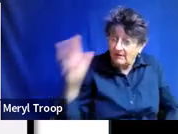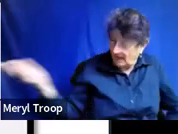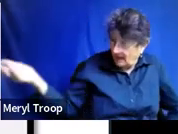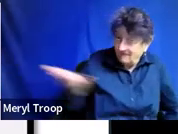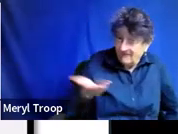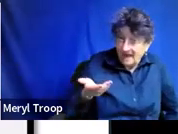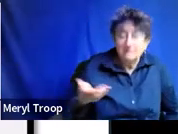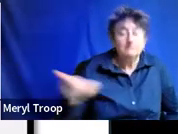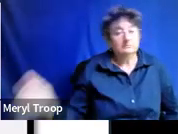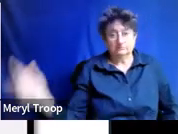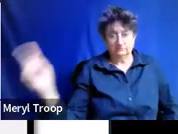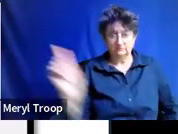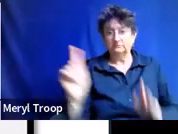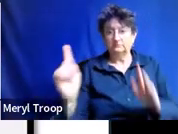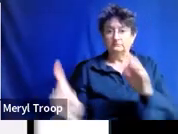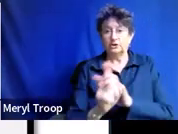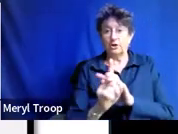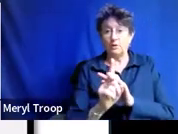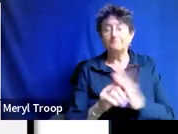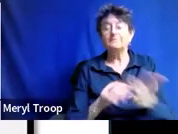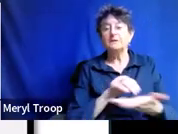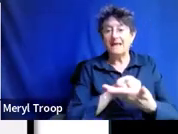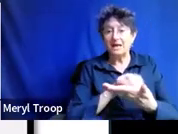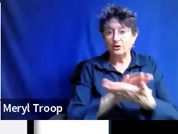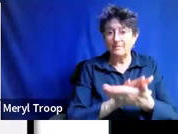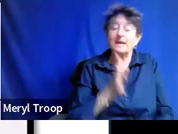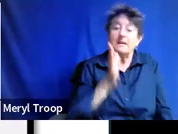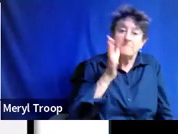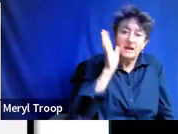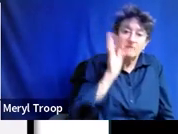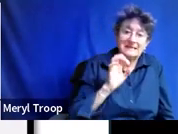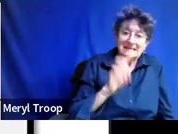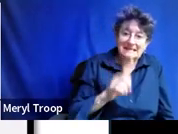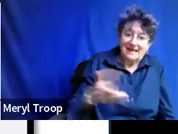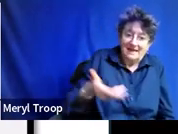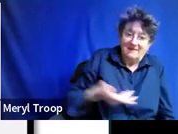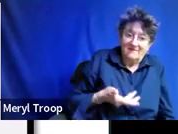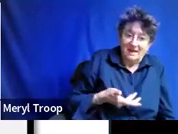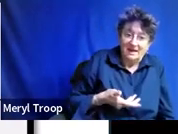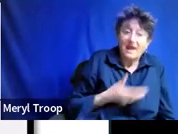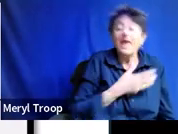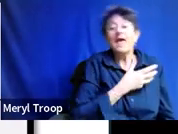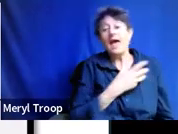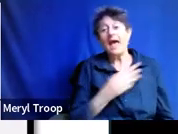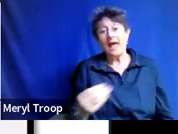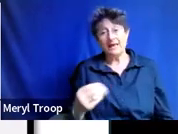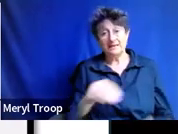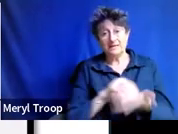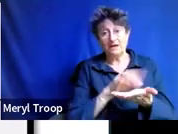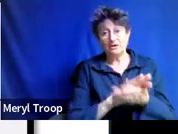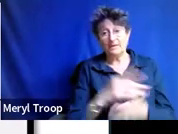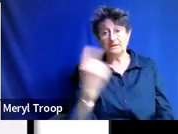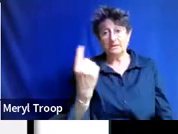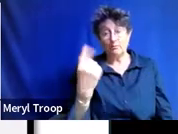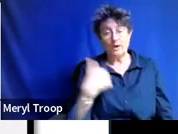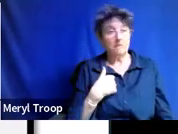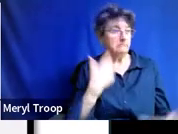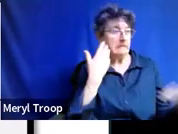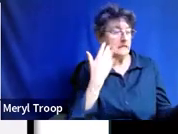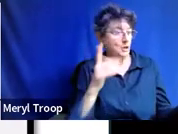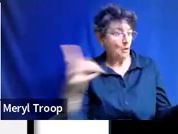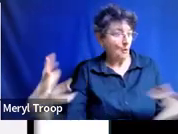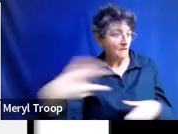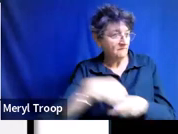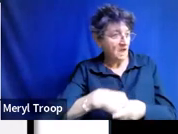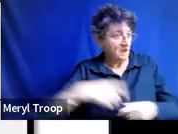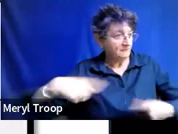parents brought them, and just also document somewhere in the written notice that, you know, you didn't know that they were involved. So